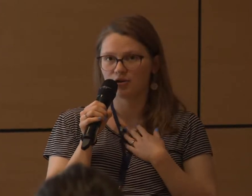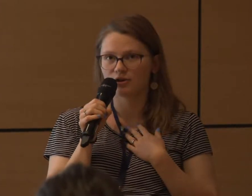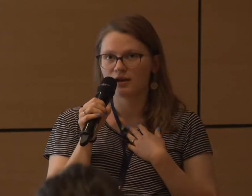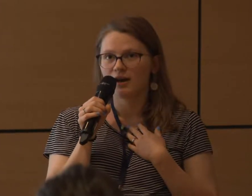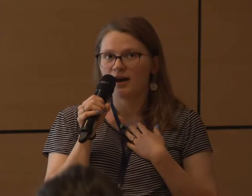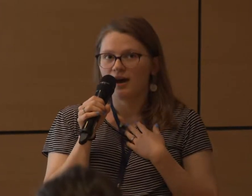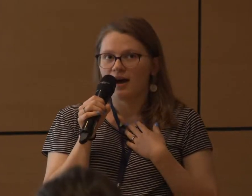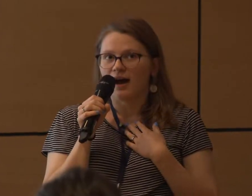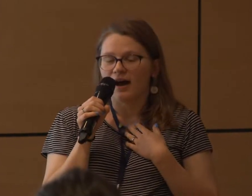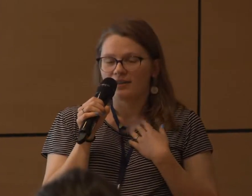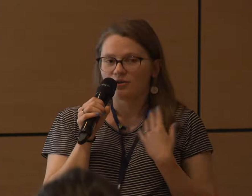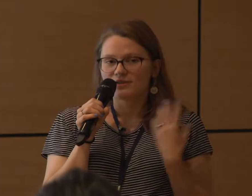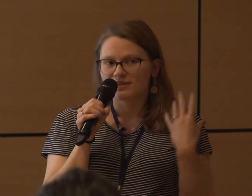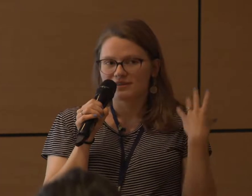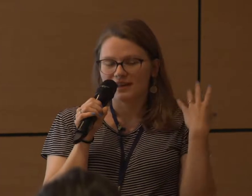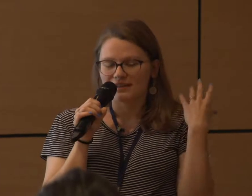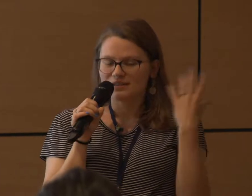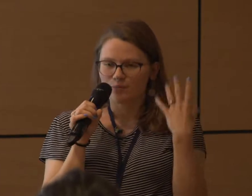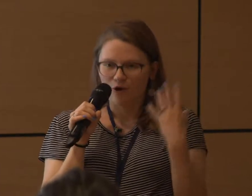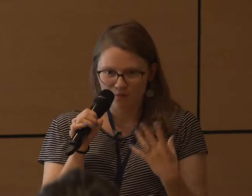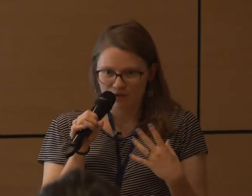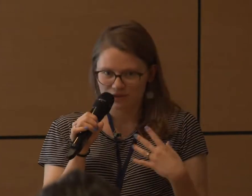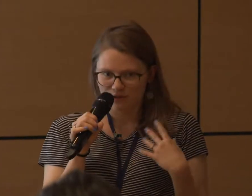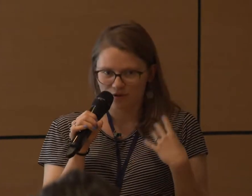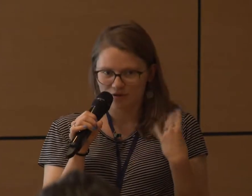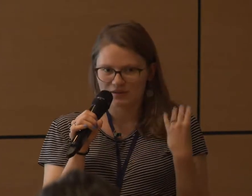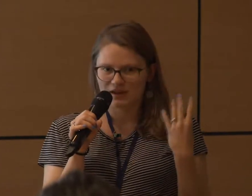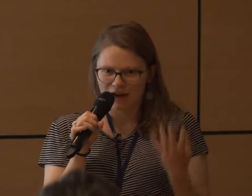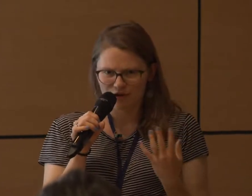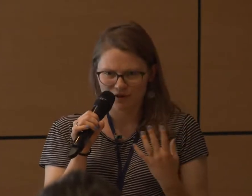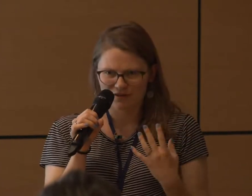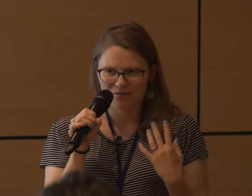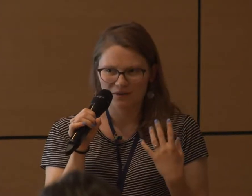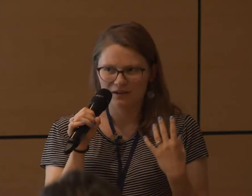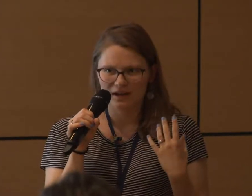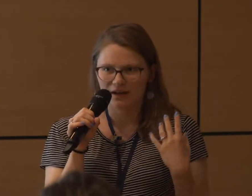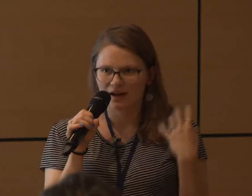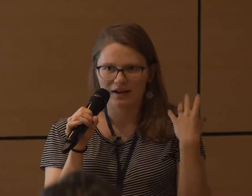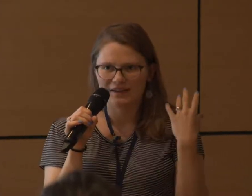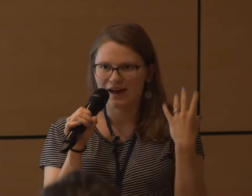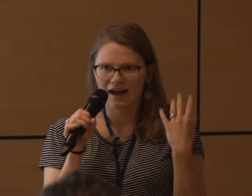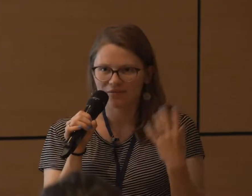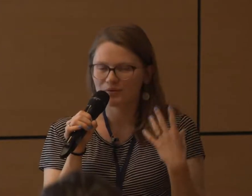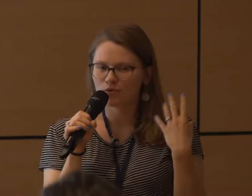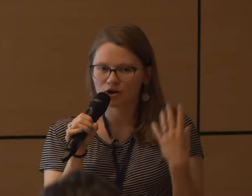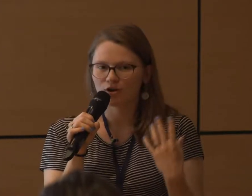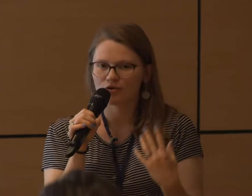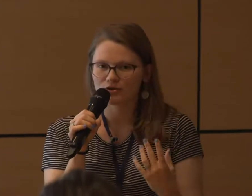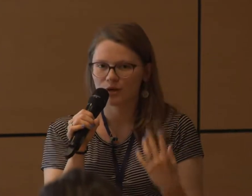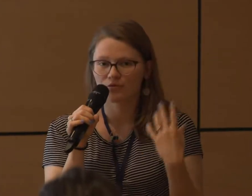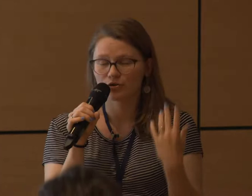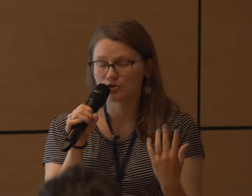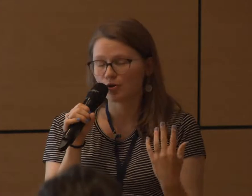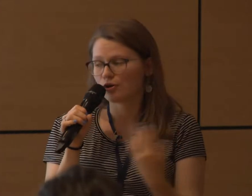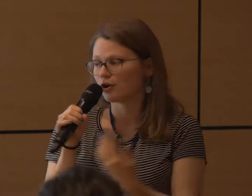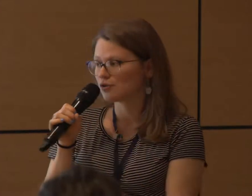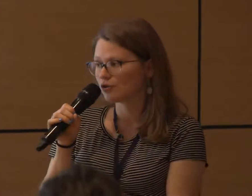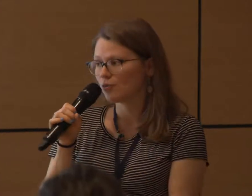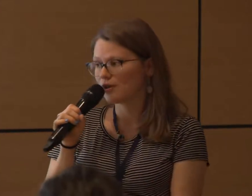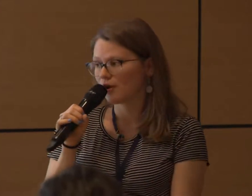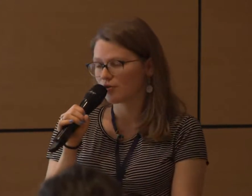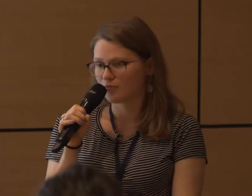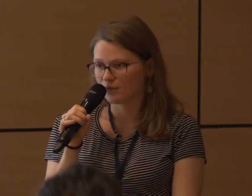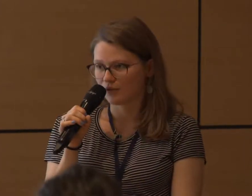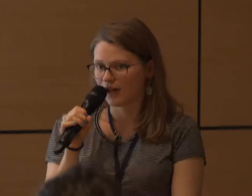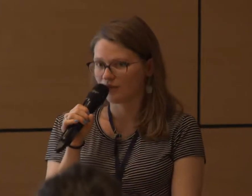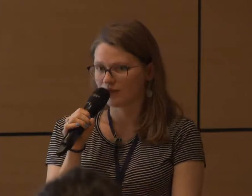being tired there is this like disappointment in me or this tiredness of being like i've been working on this topic for so long and